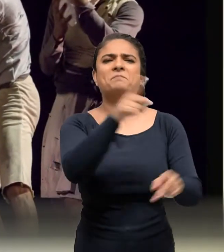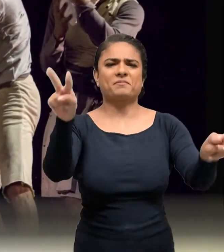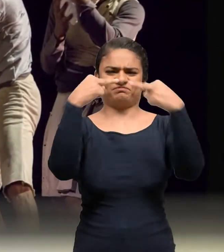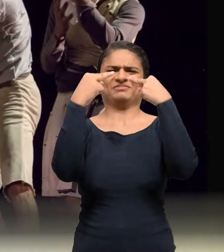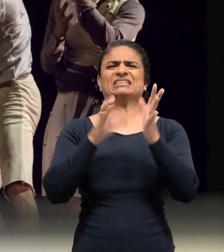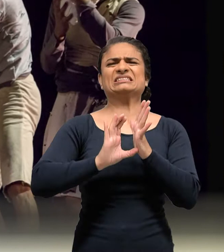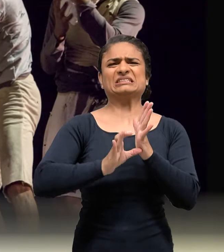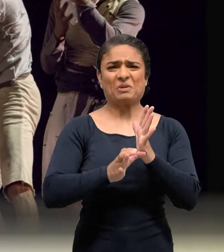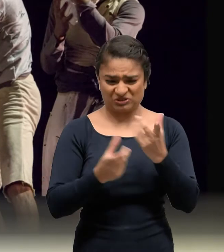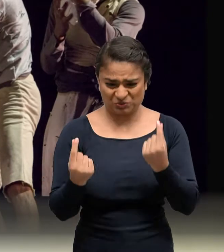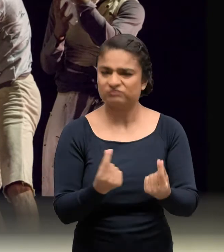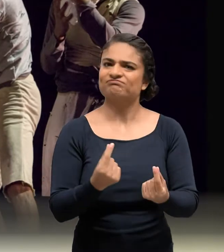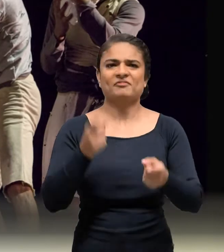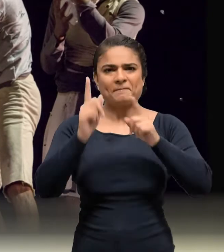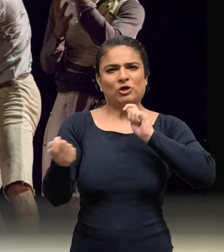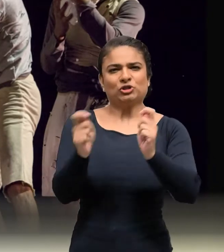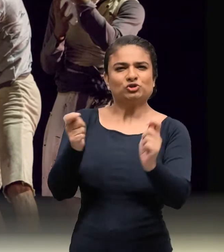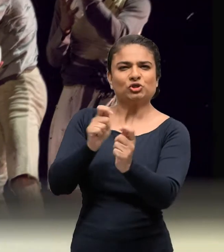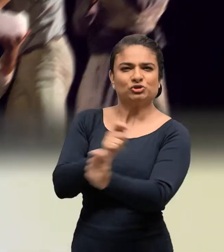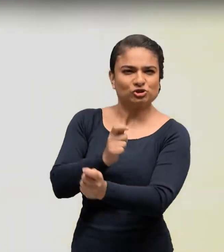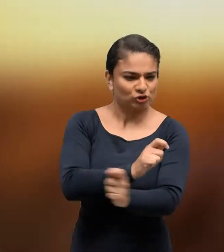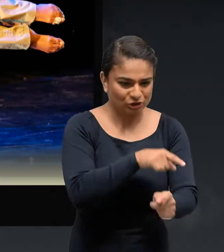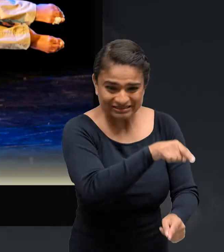and encourage people to break barriers.